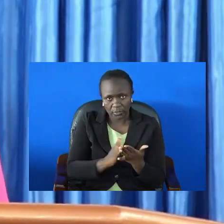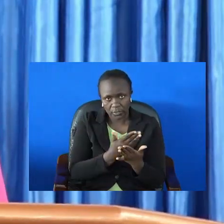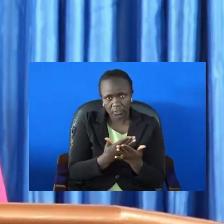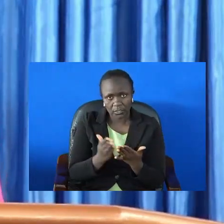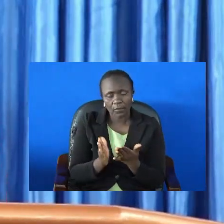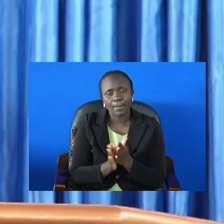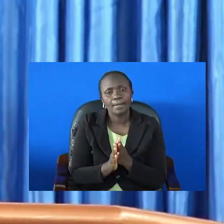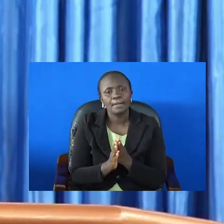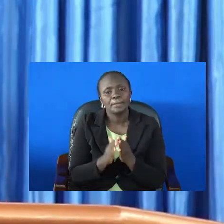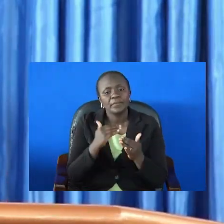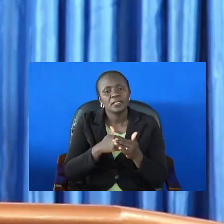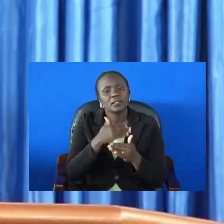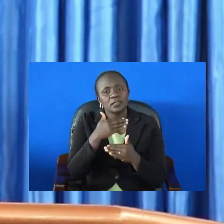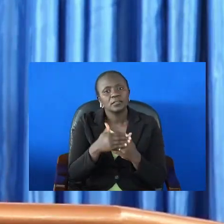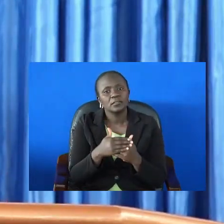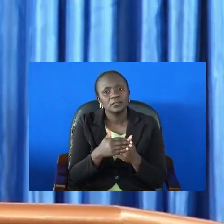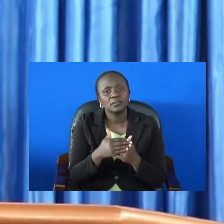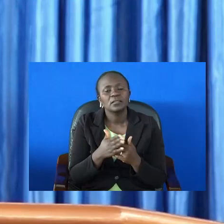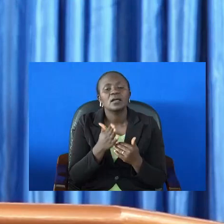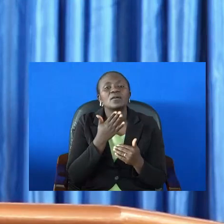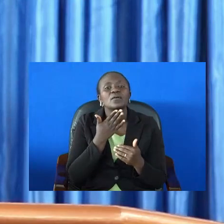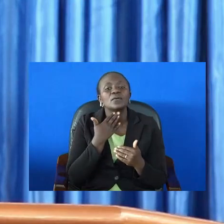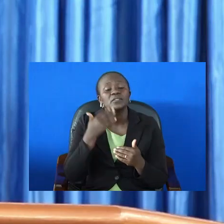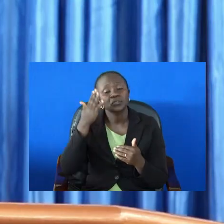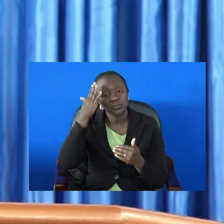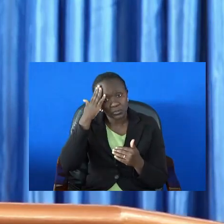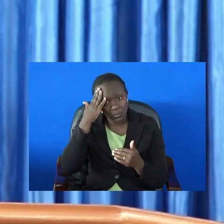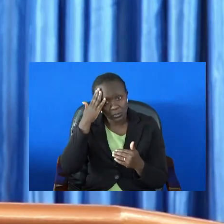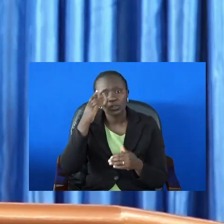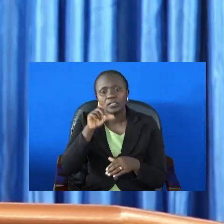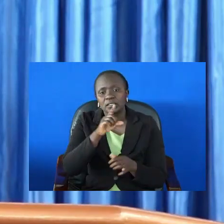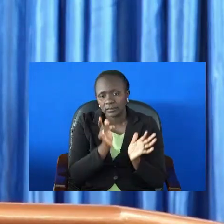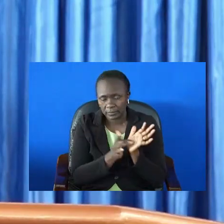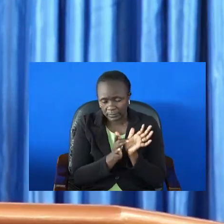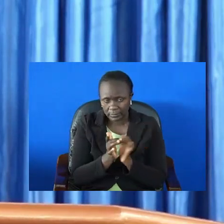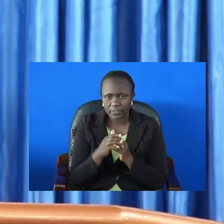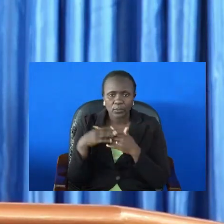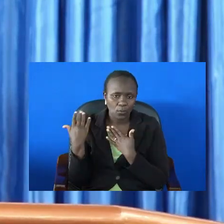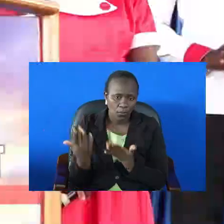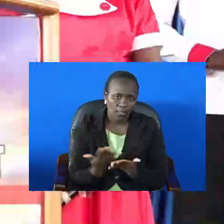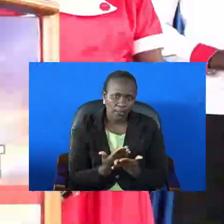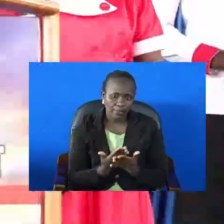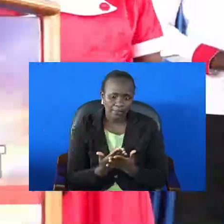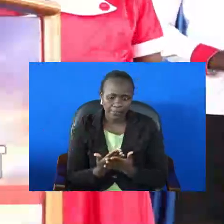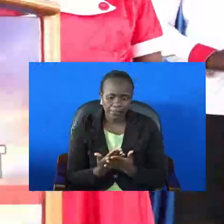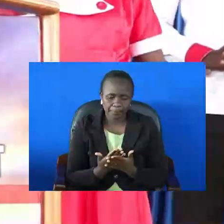the Tenzi, and that is Nataka Nimjue Yesu. Karibu sana.